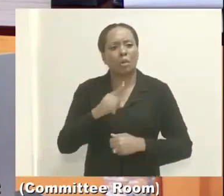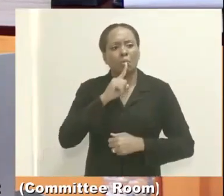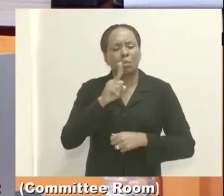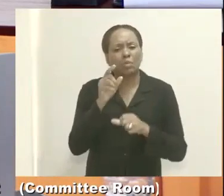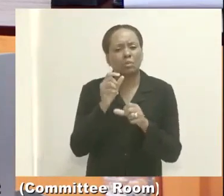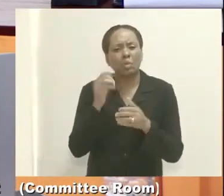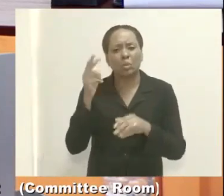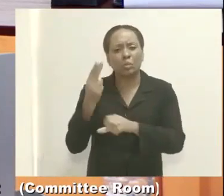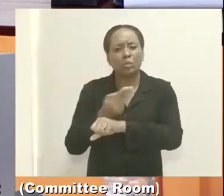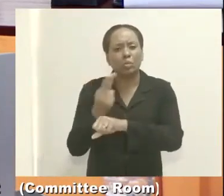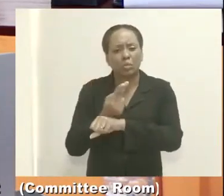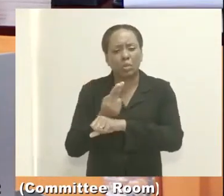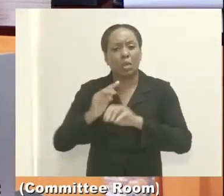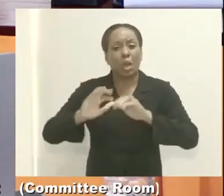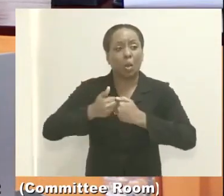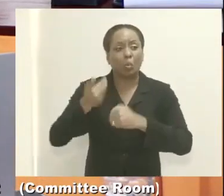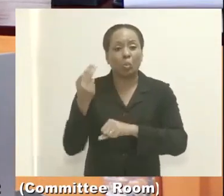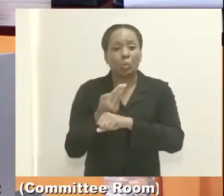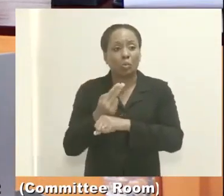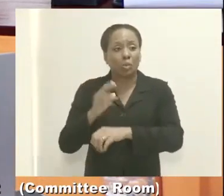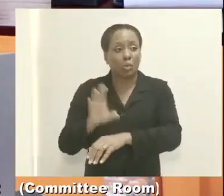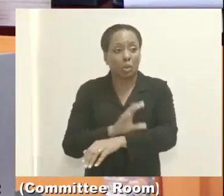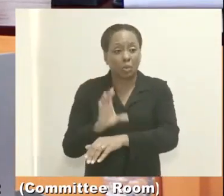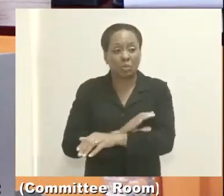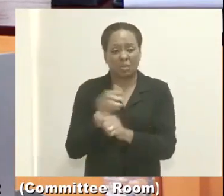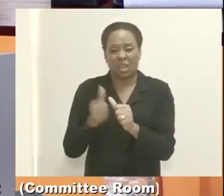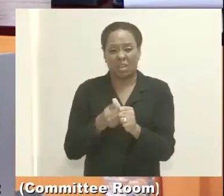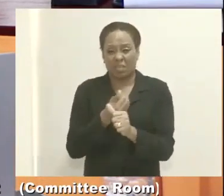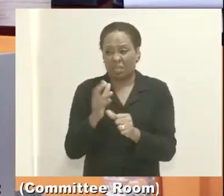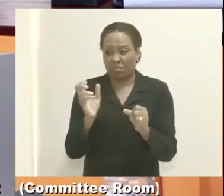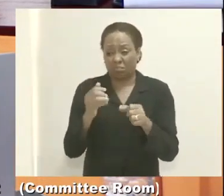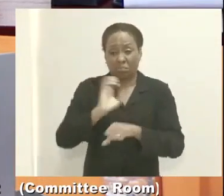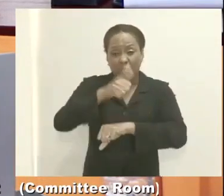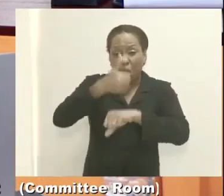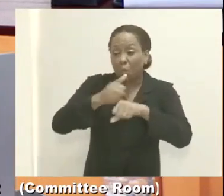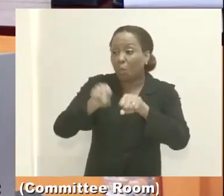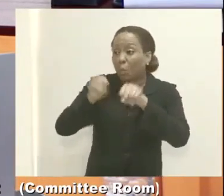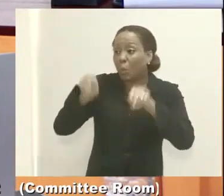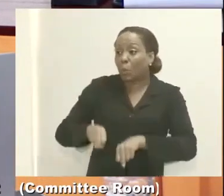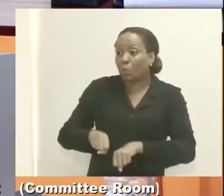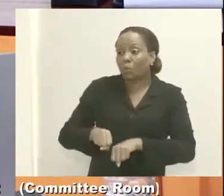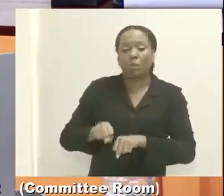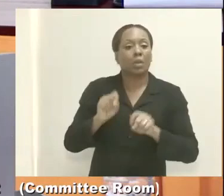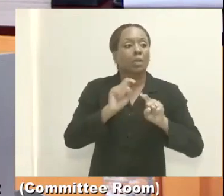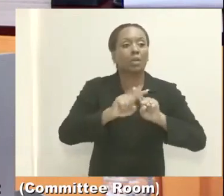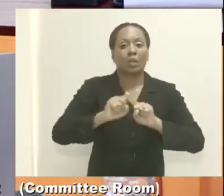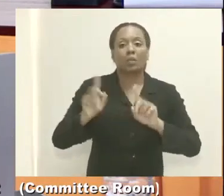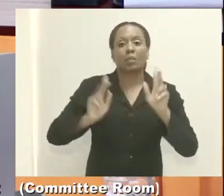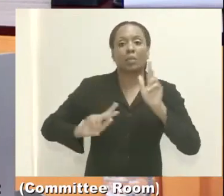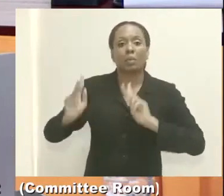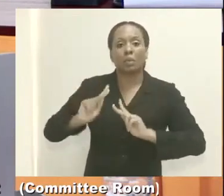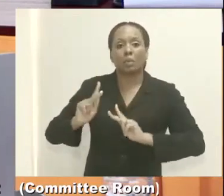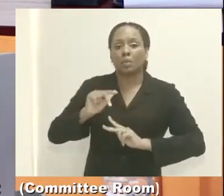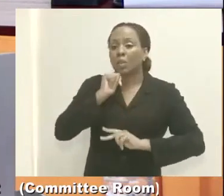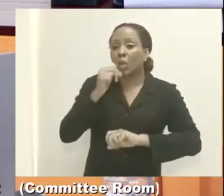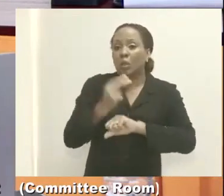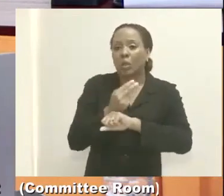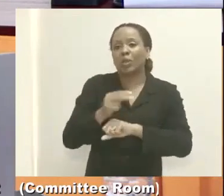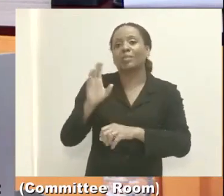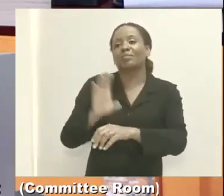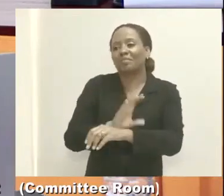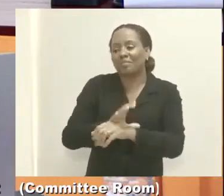have you, on the system. So those persons will not be left out by any means. Thank